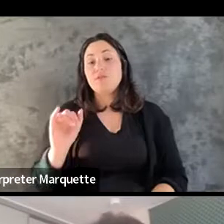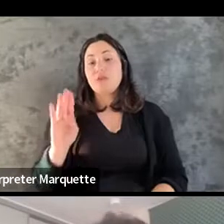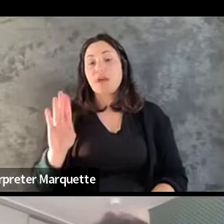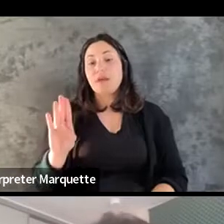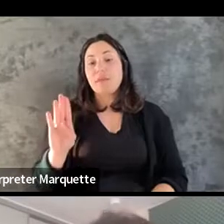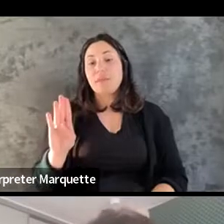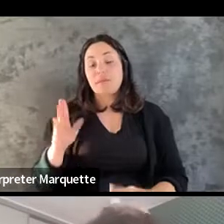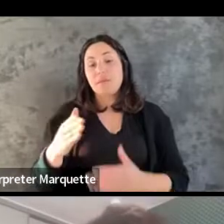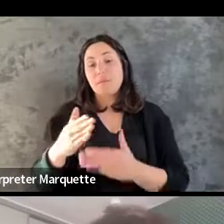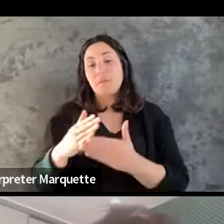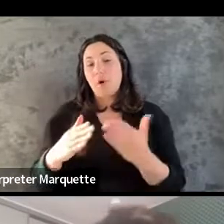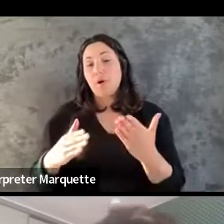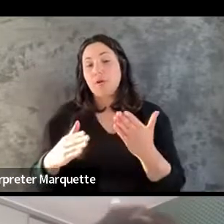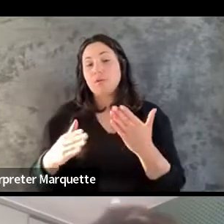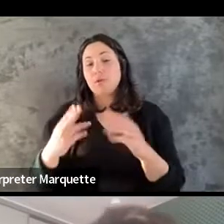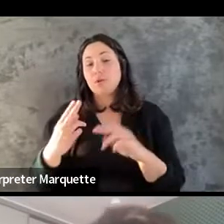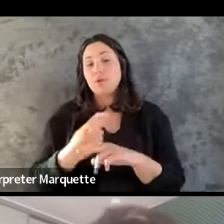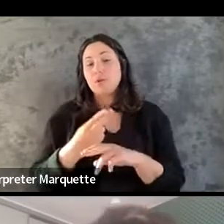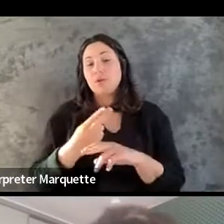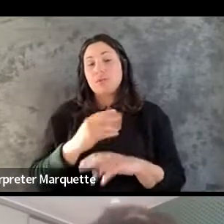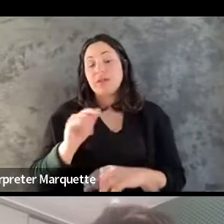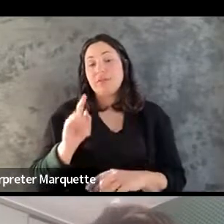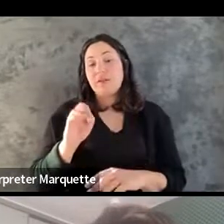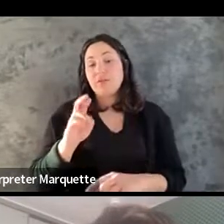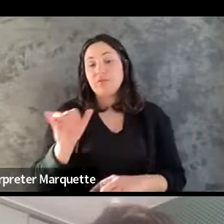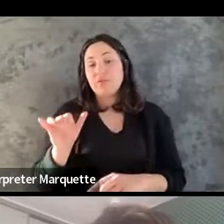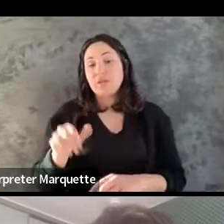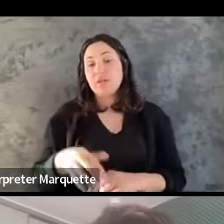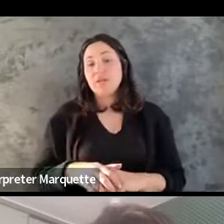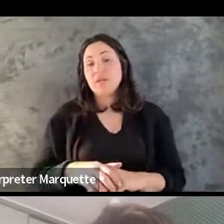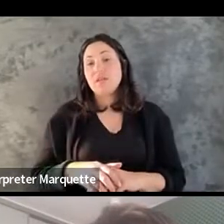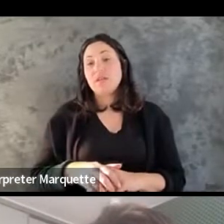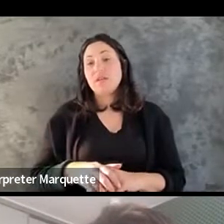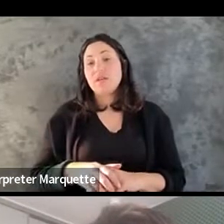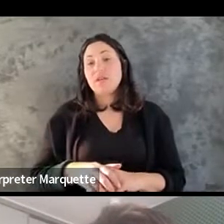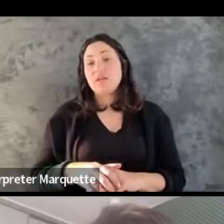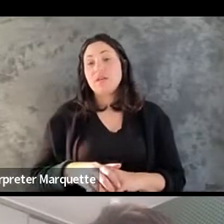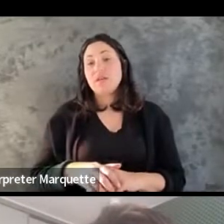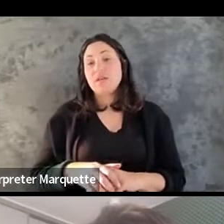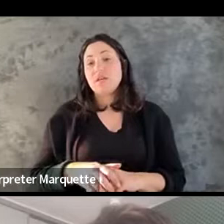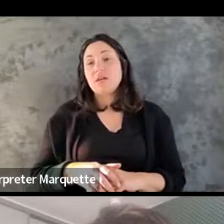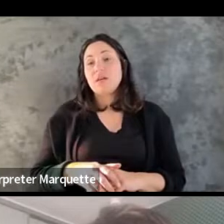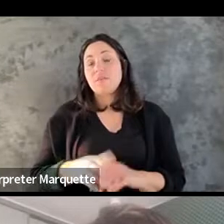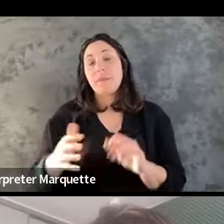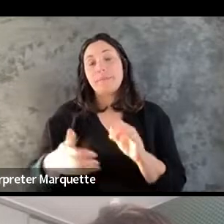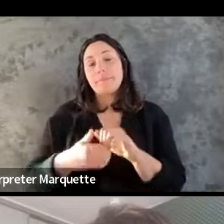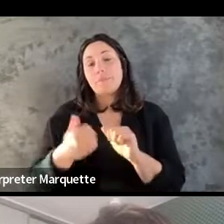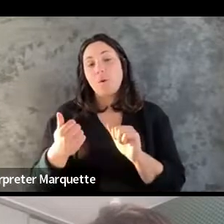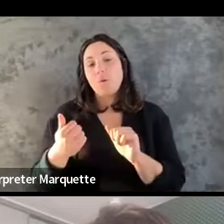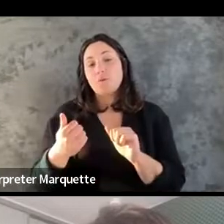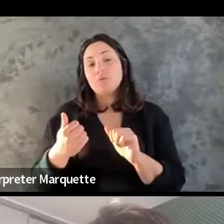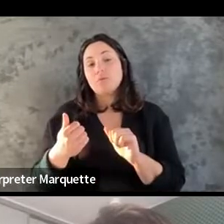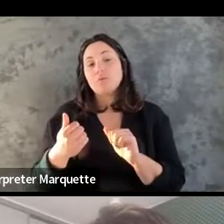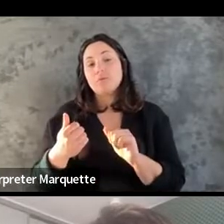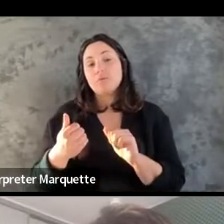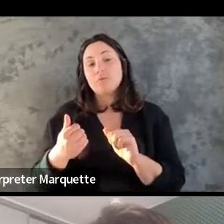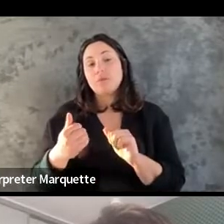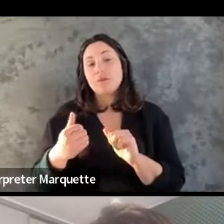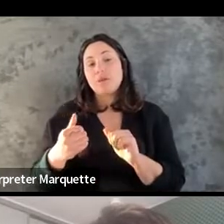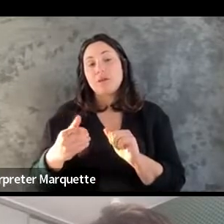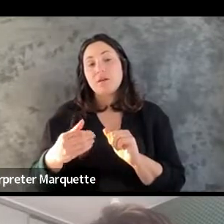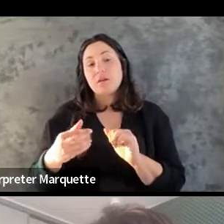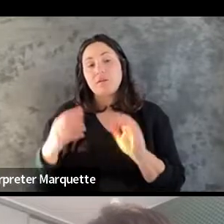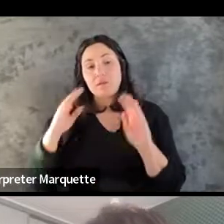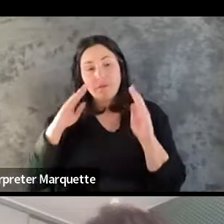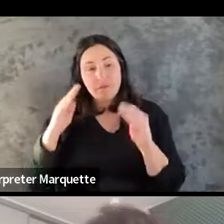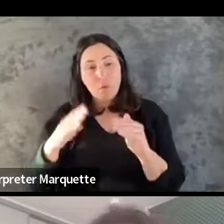incorporate in that advisory class, as well as an executive functioning piece. But the majority and the focus and the push for